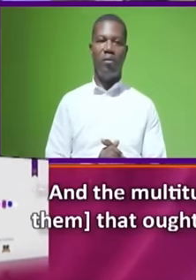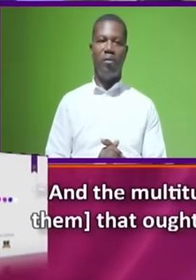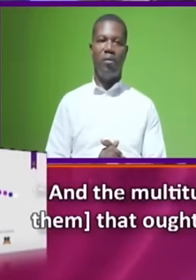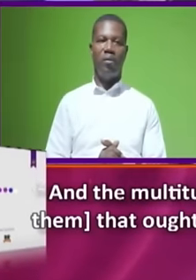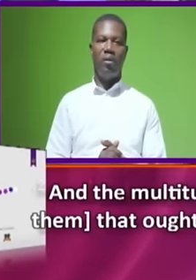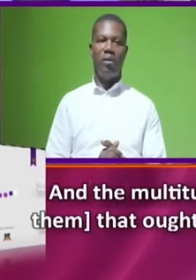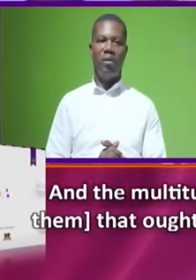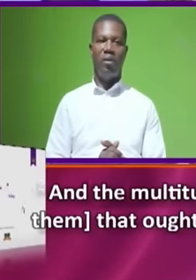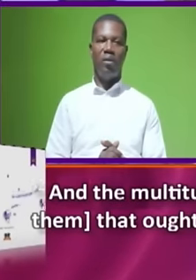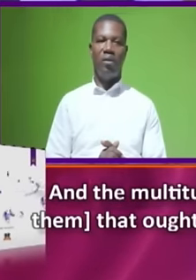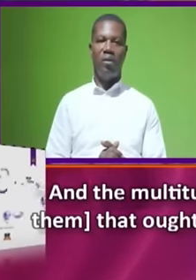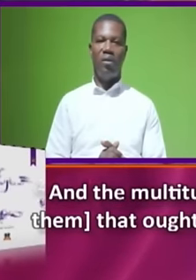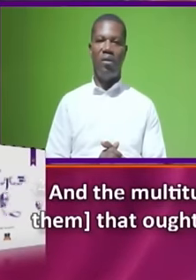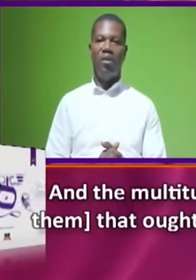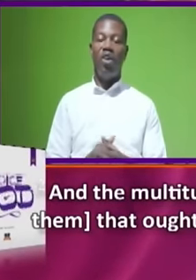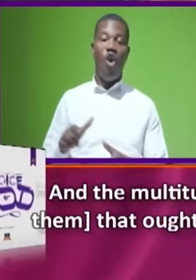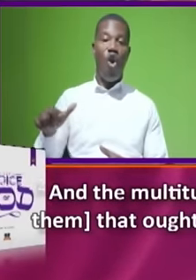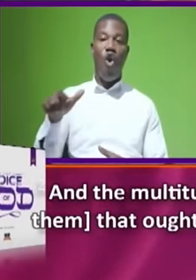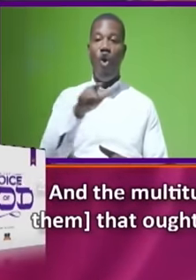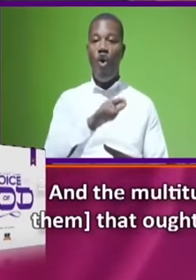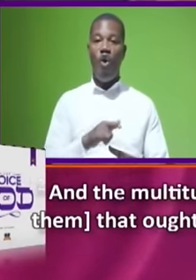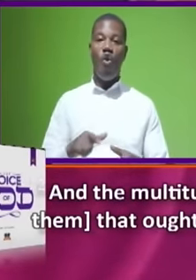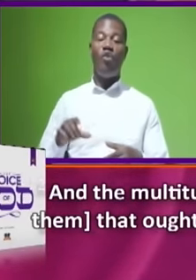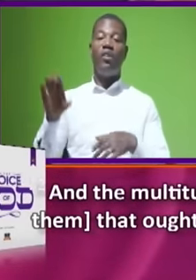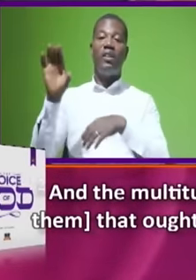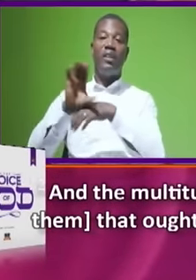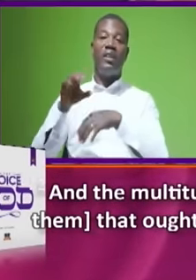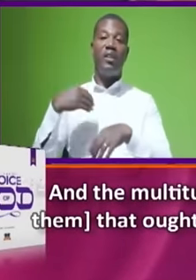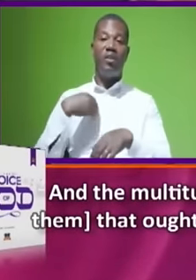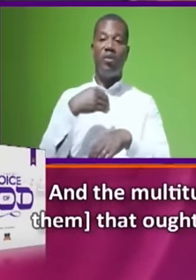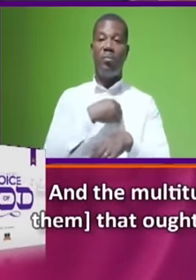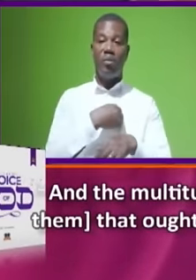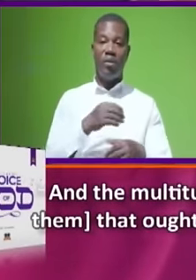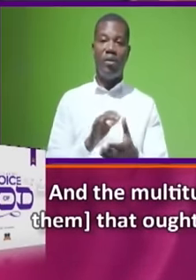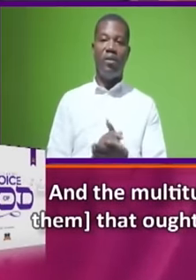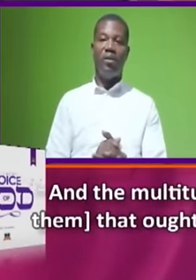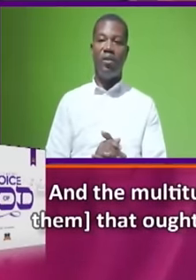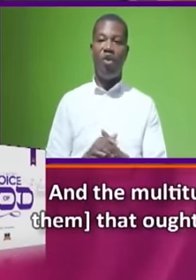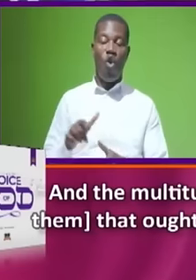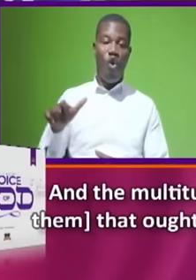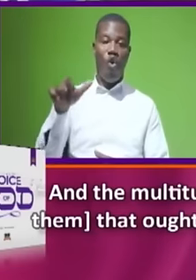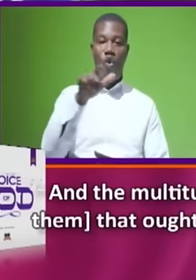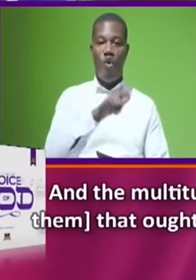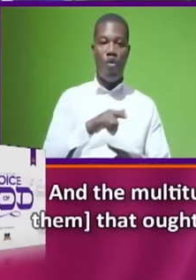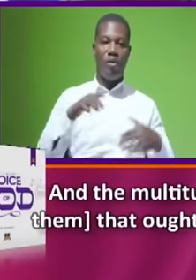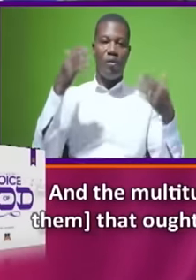na ne nyina ye won kwasafo ne nyina ye won asafo e dia